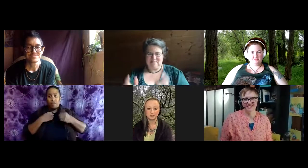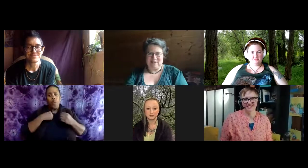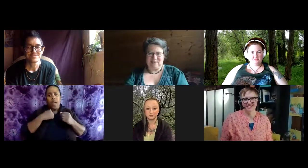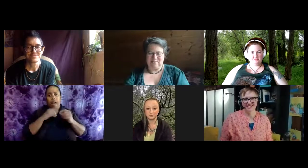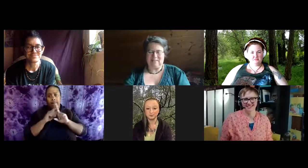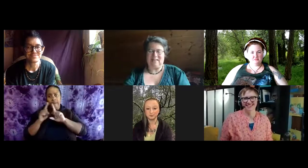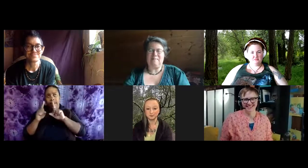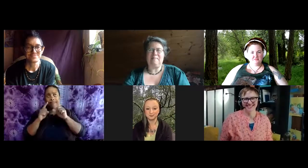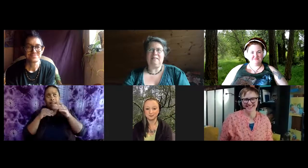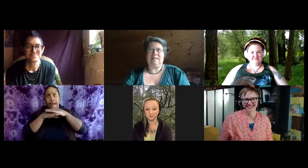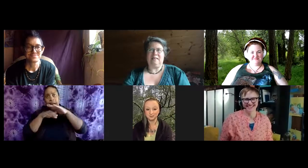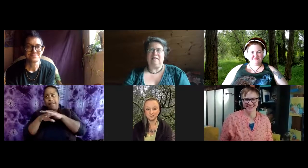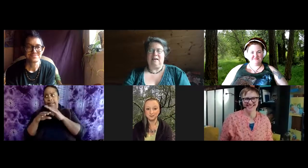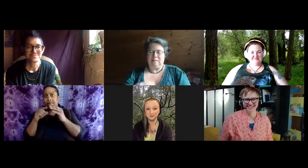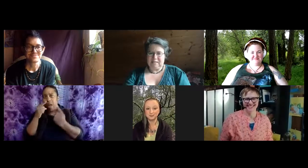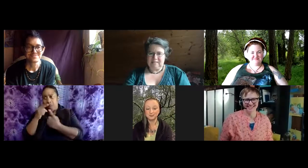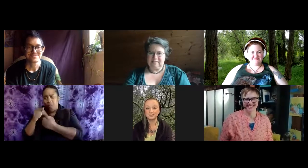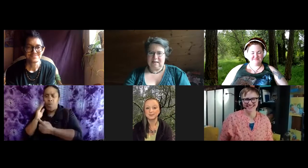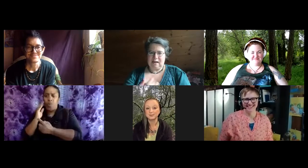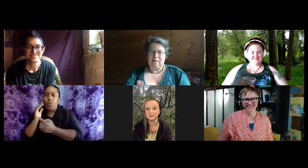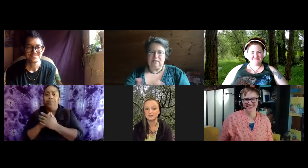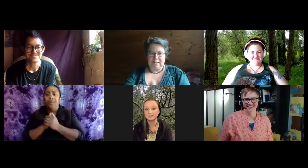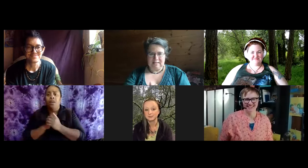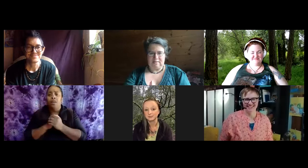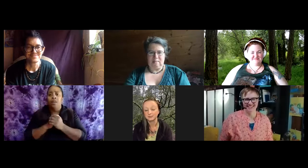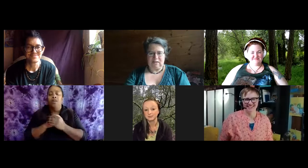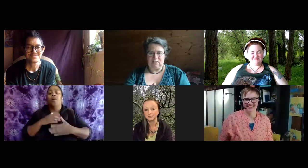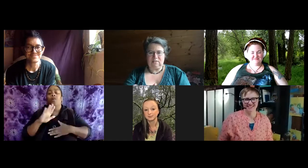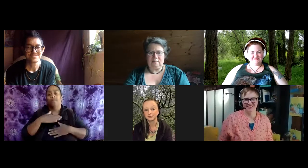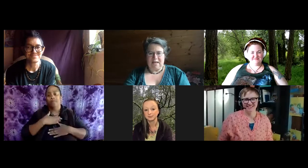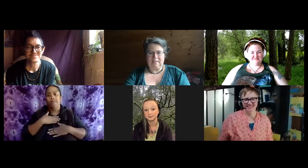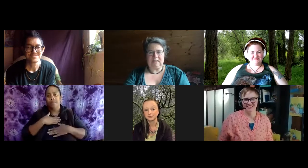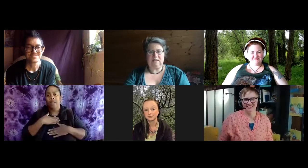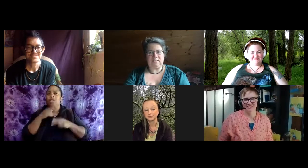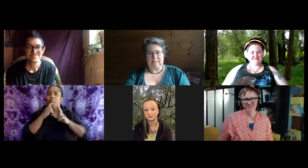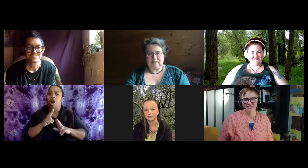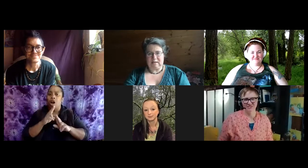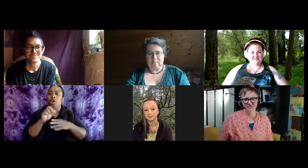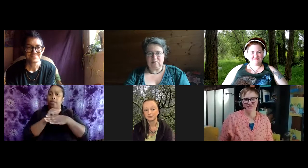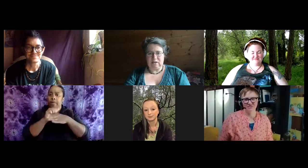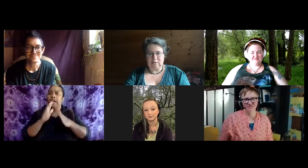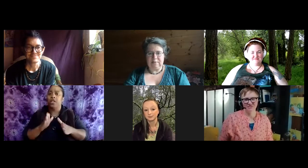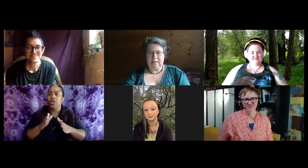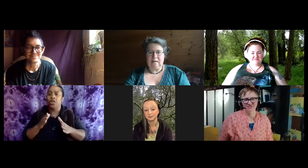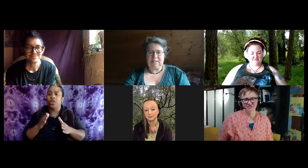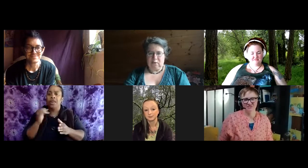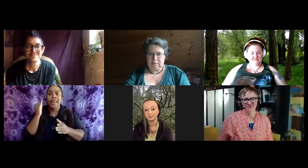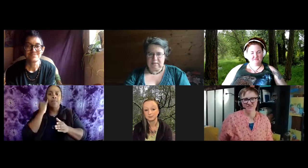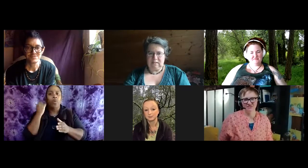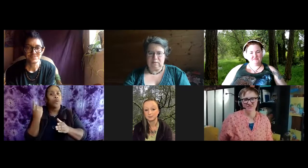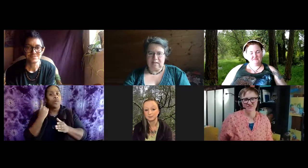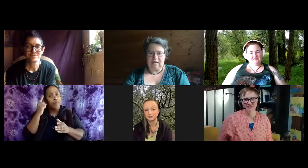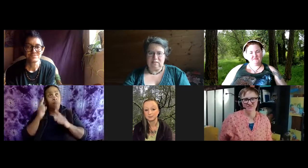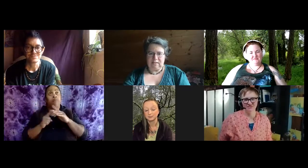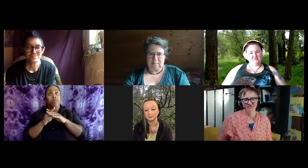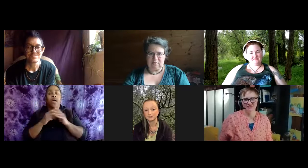to the same kind of thing. And please honor the space of the practitioners on the panel tonight. If something does come through for you, please hold it